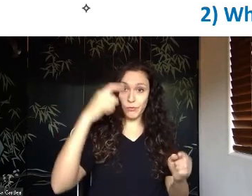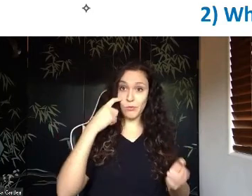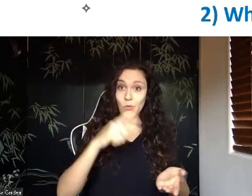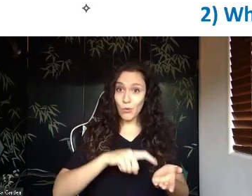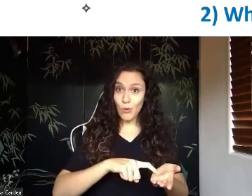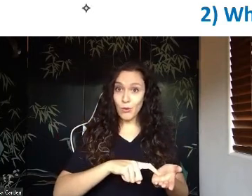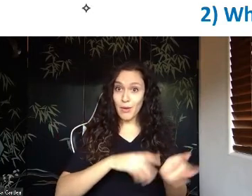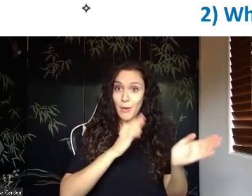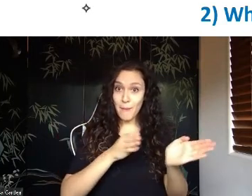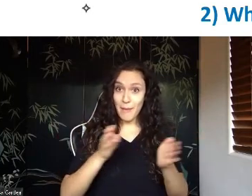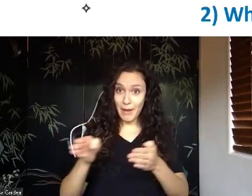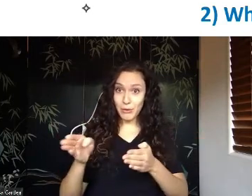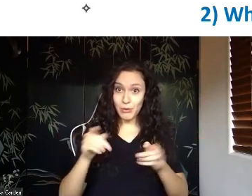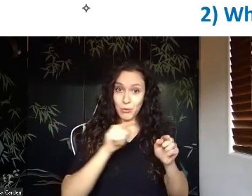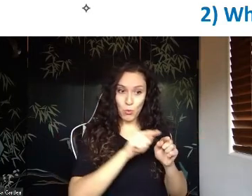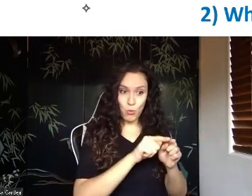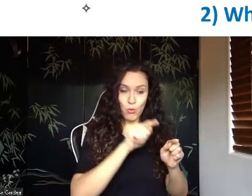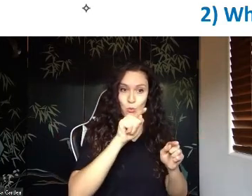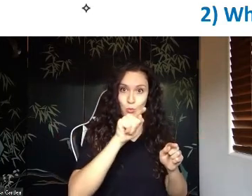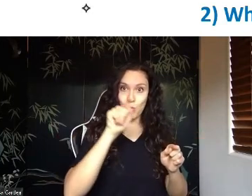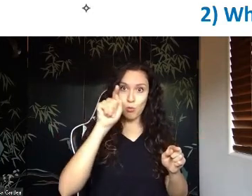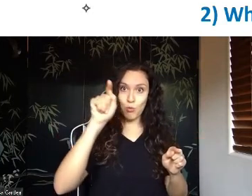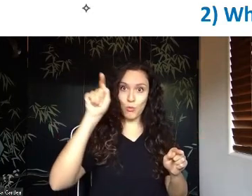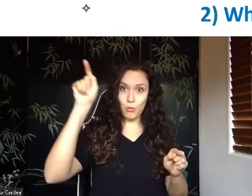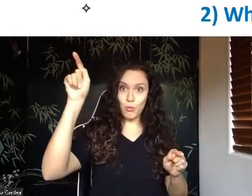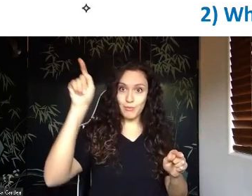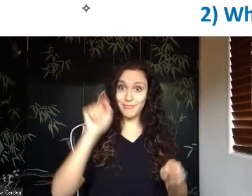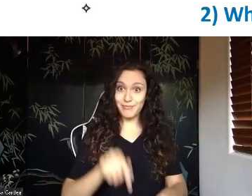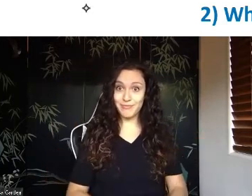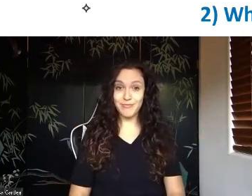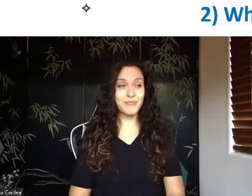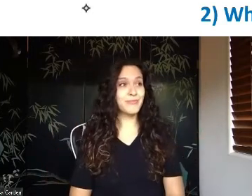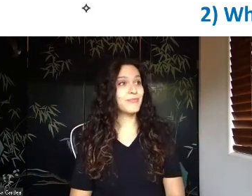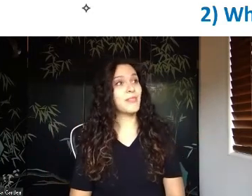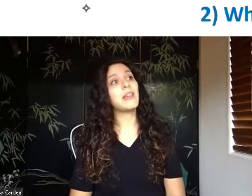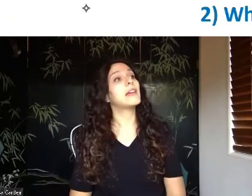I keep going, and you can tell the pattern here